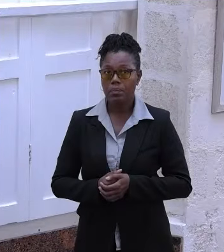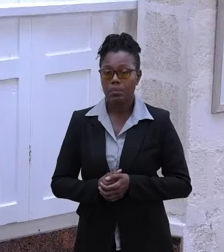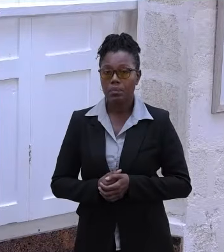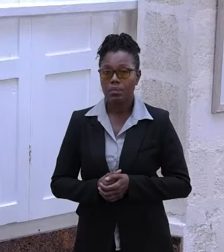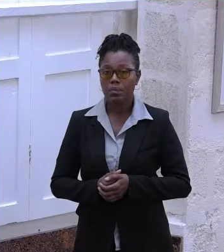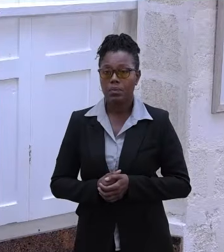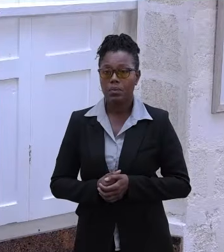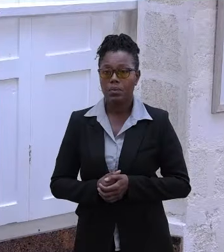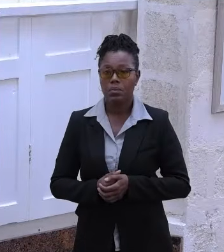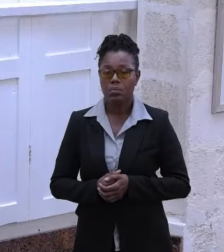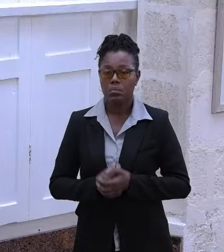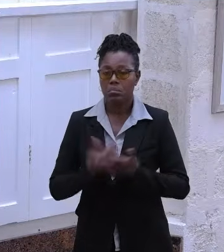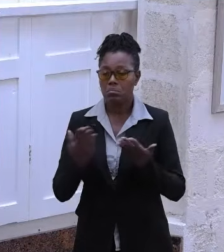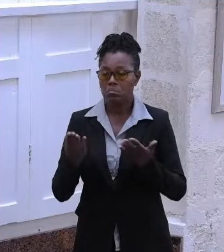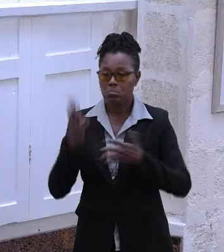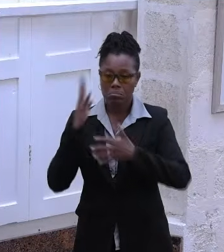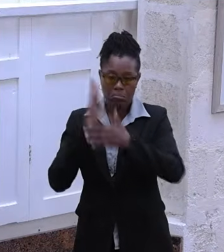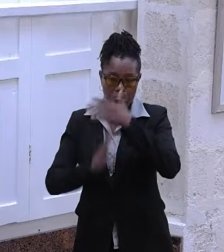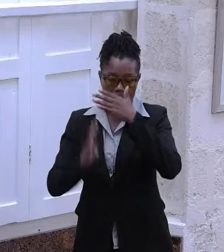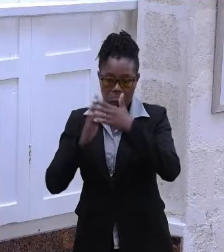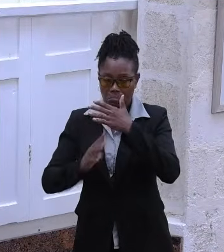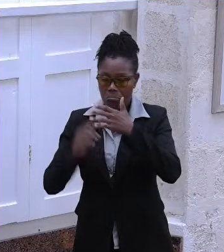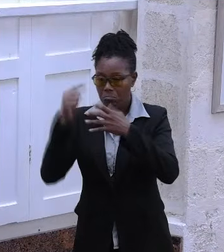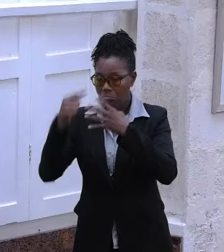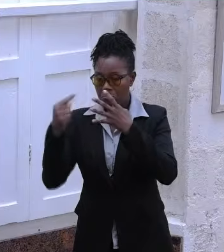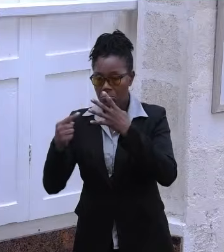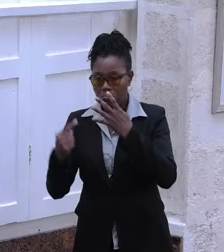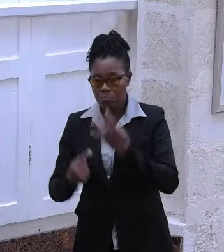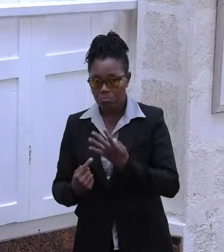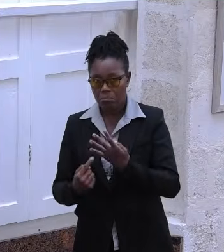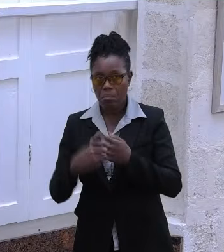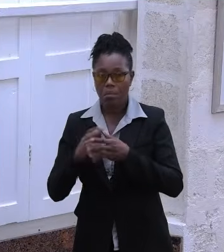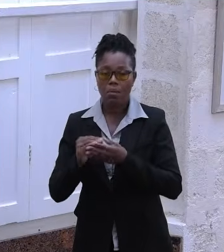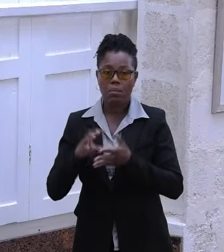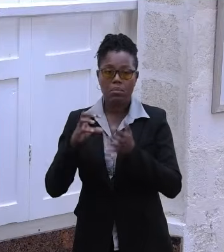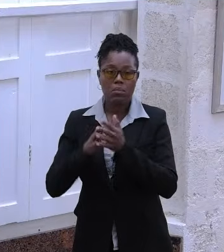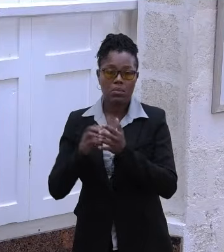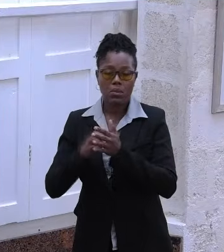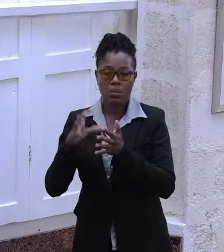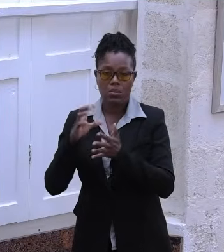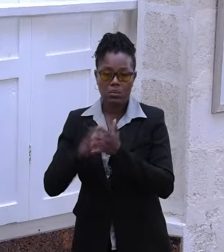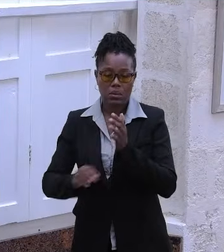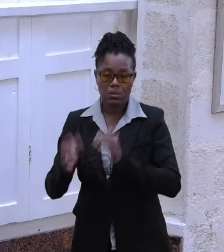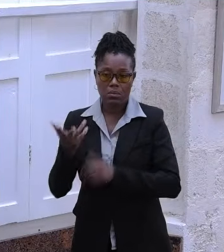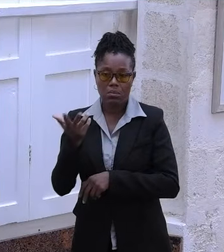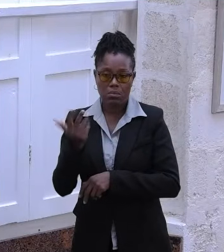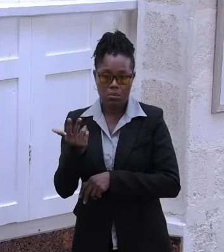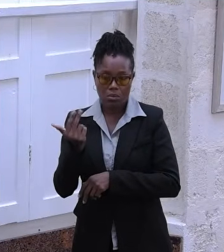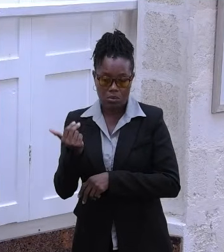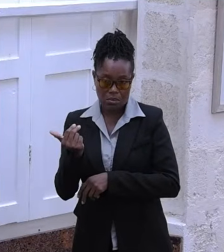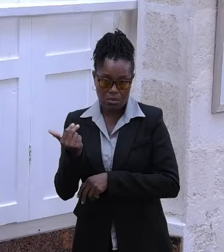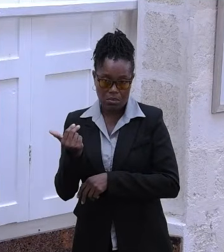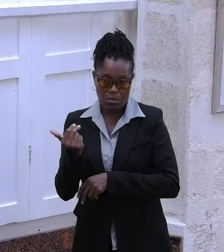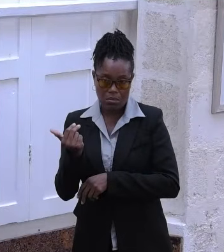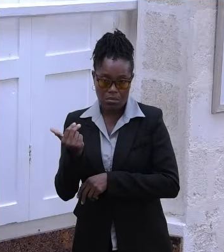matters of immigration, as articulated in section 13 of the bill,